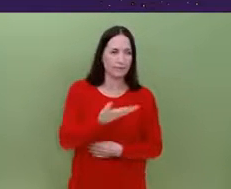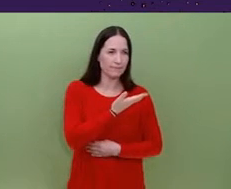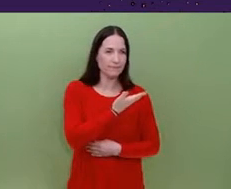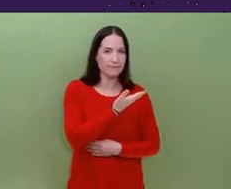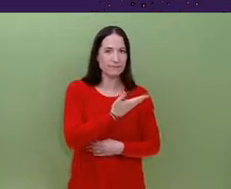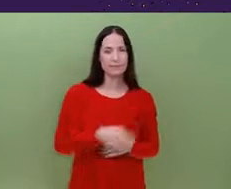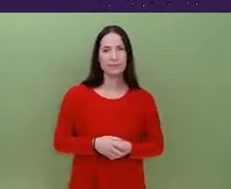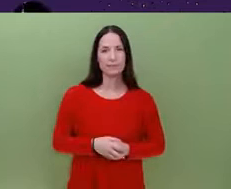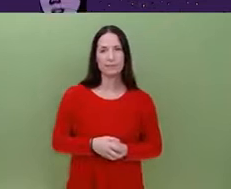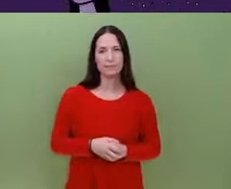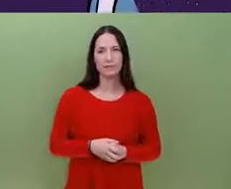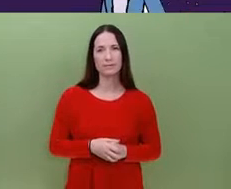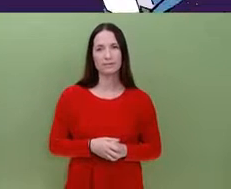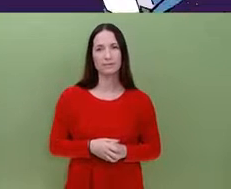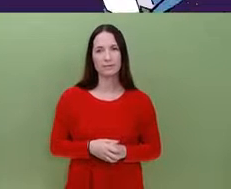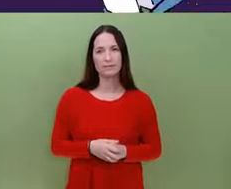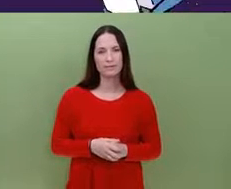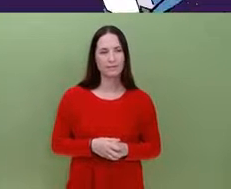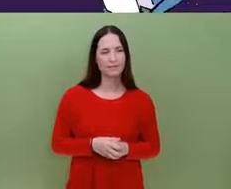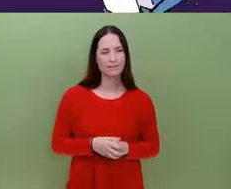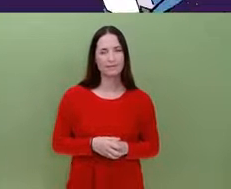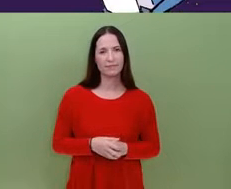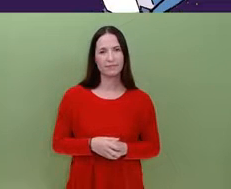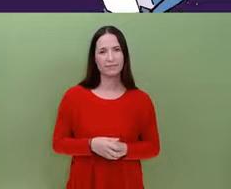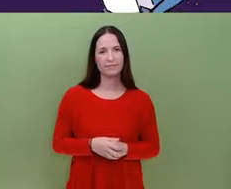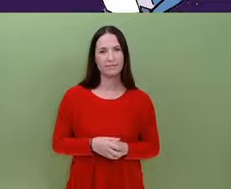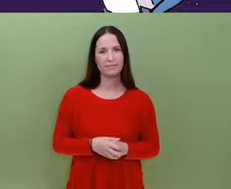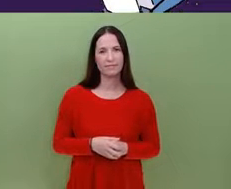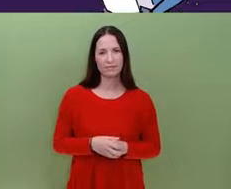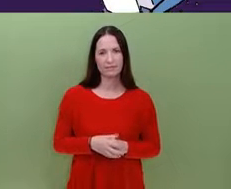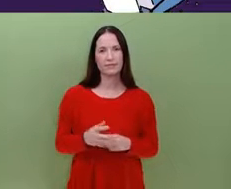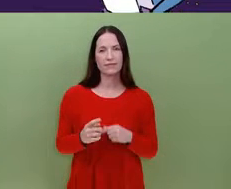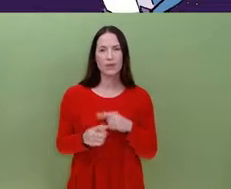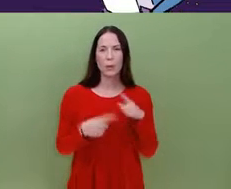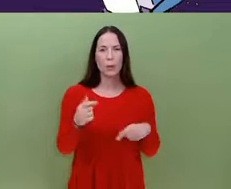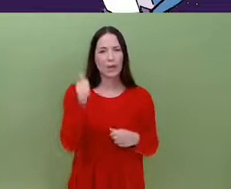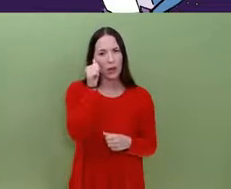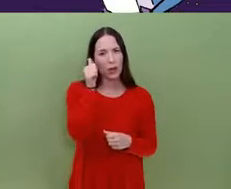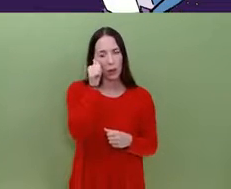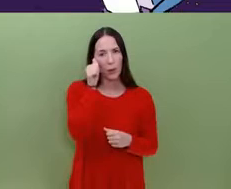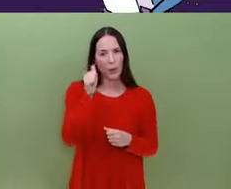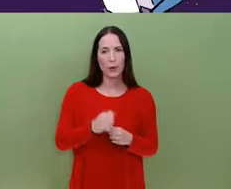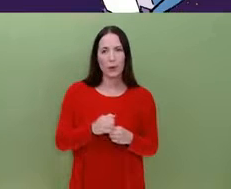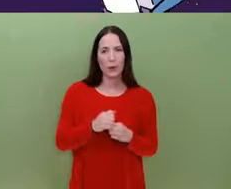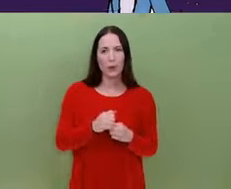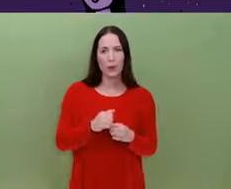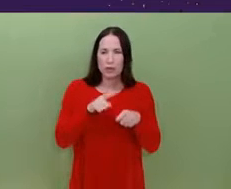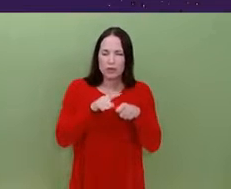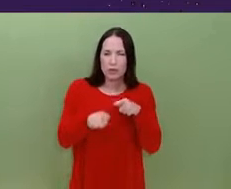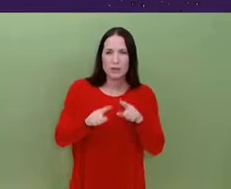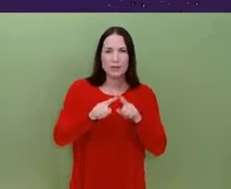We know. You've seen many a vision come and go. We're trying to do something different here.